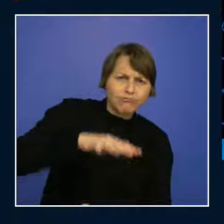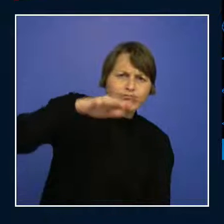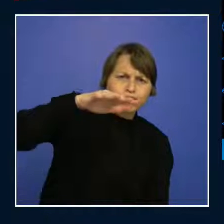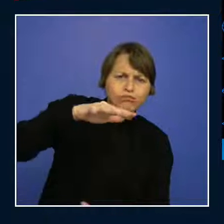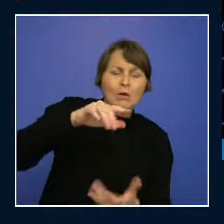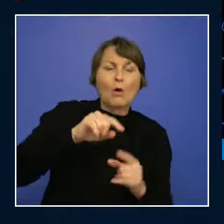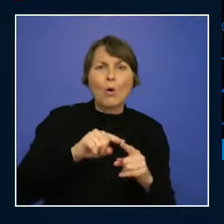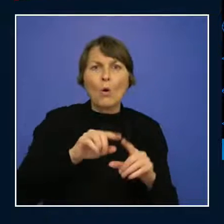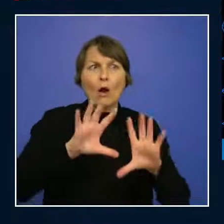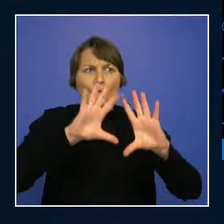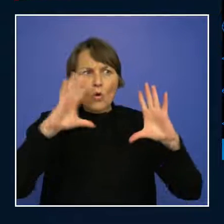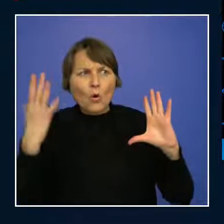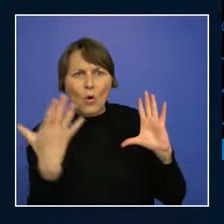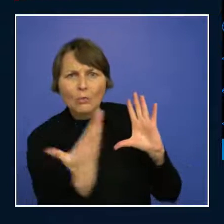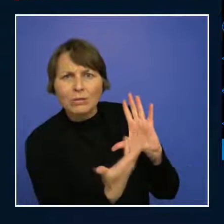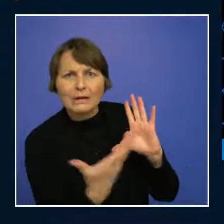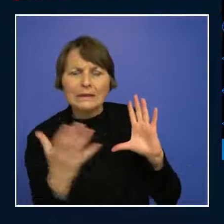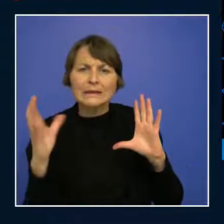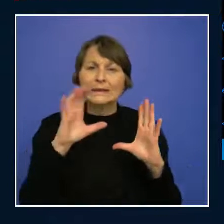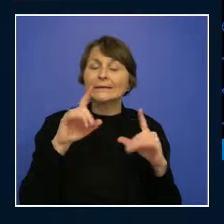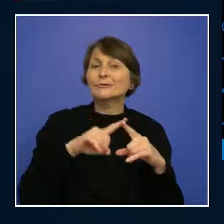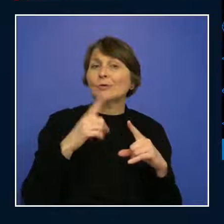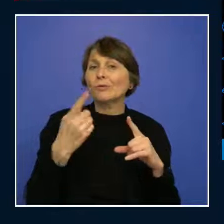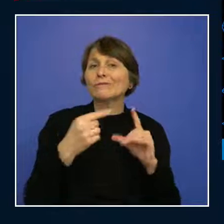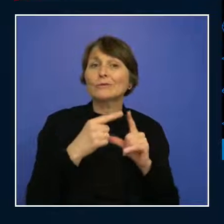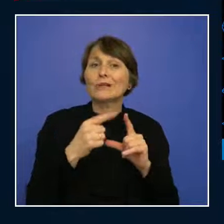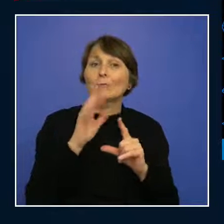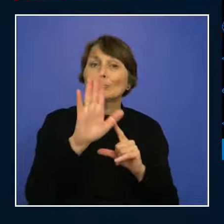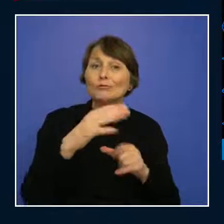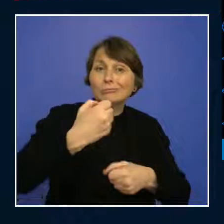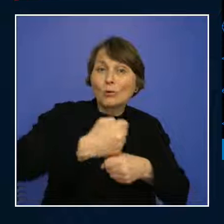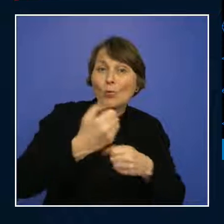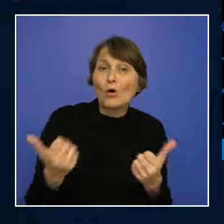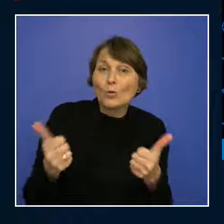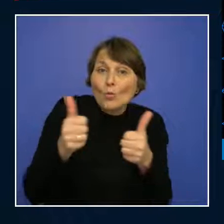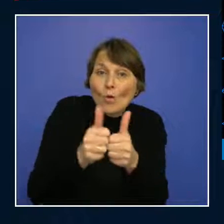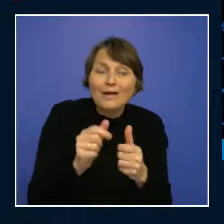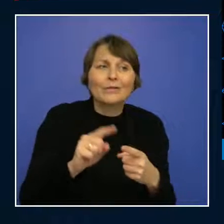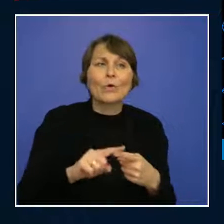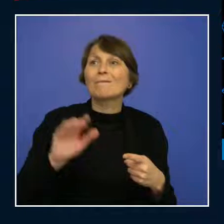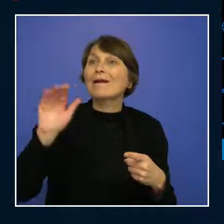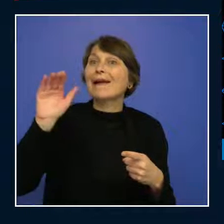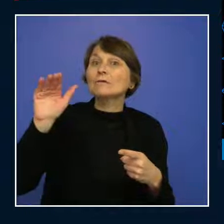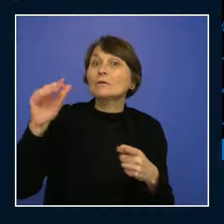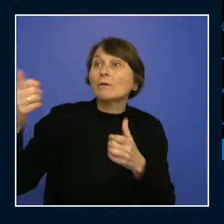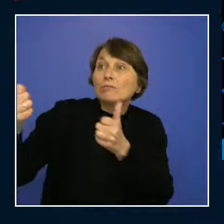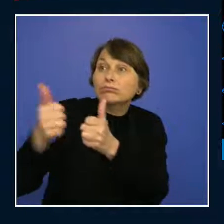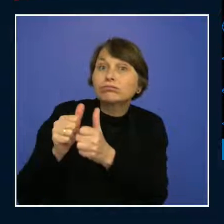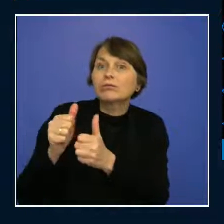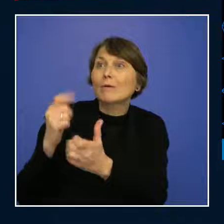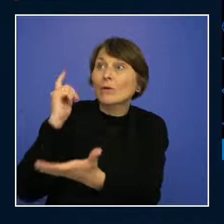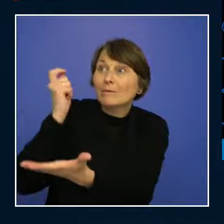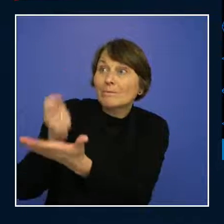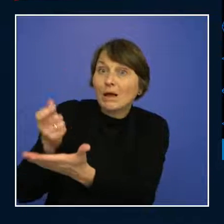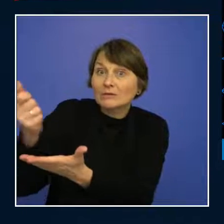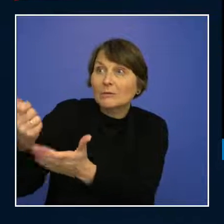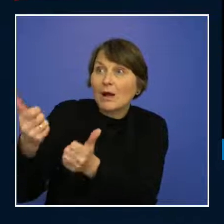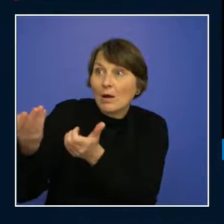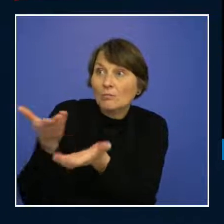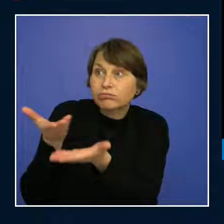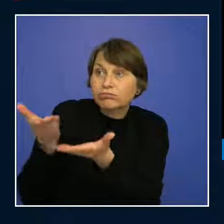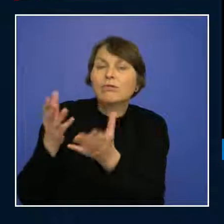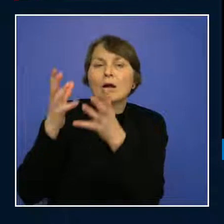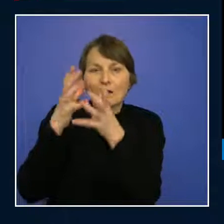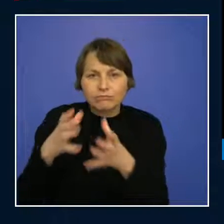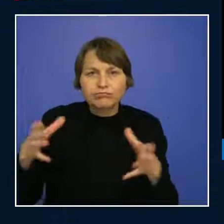your your employees, your colleagues, or if it's externally facing for your customers. Now at Microsoft,